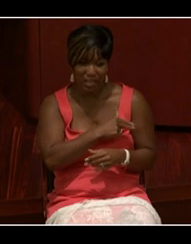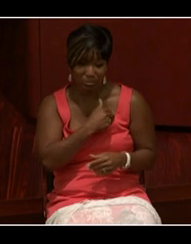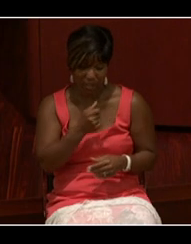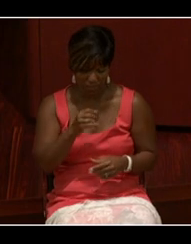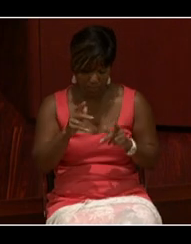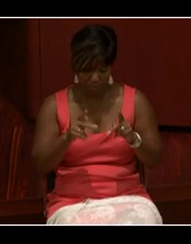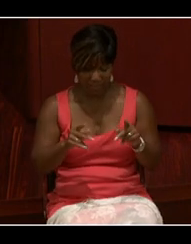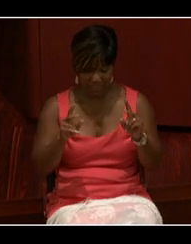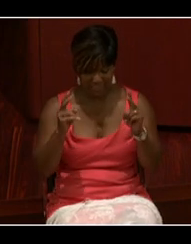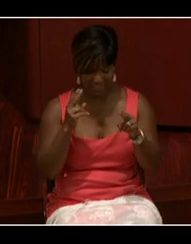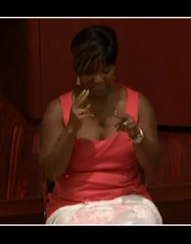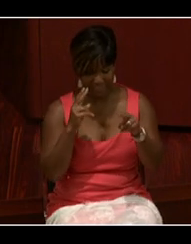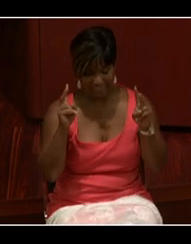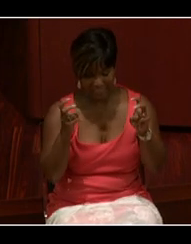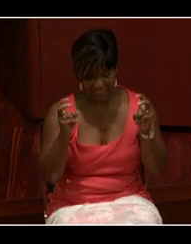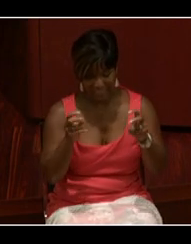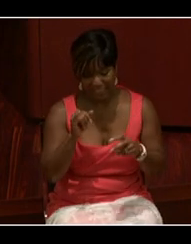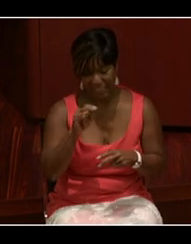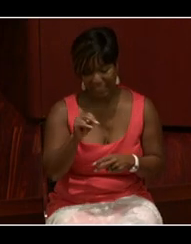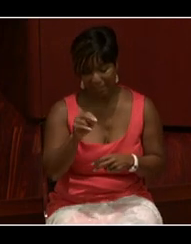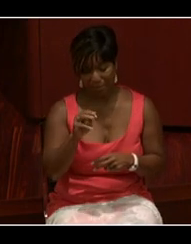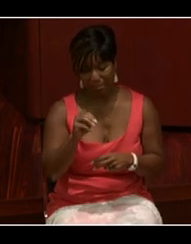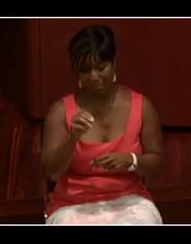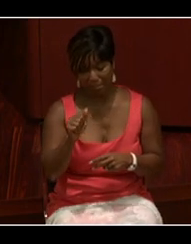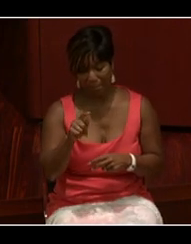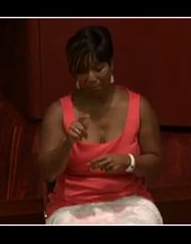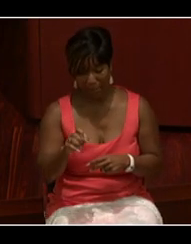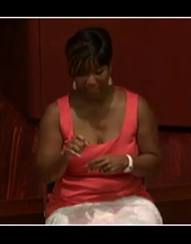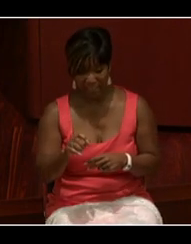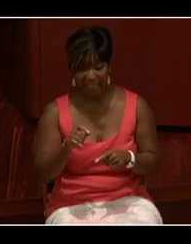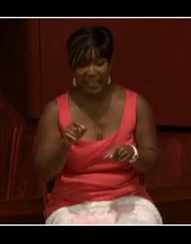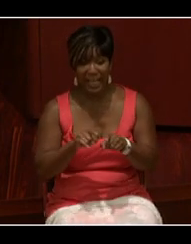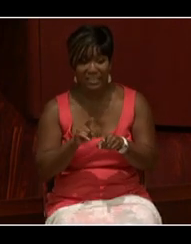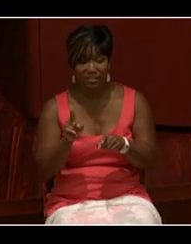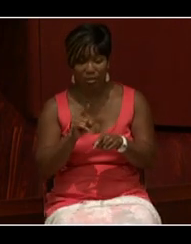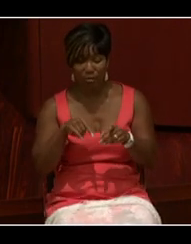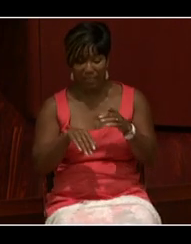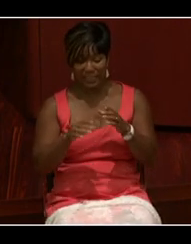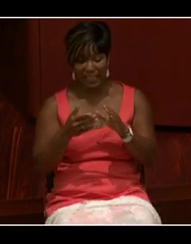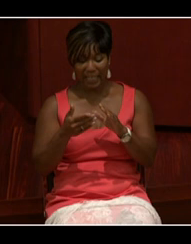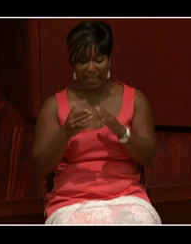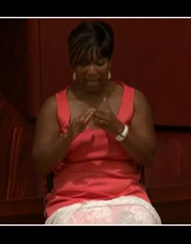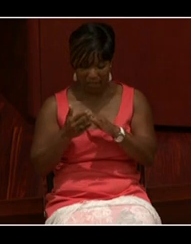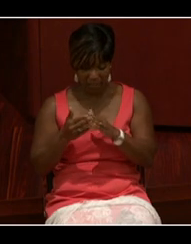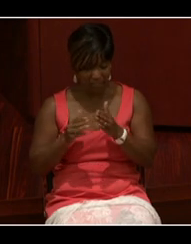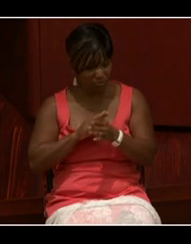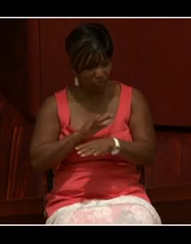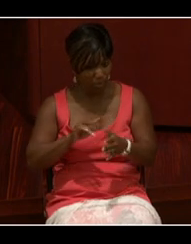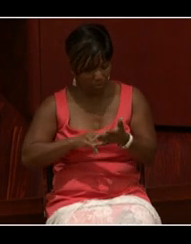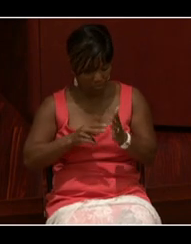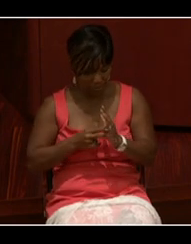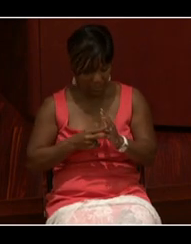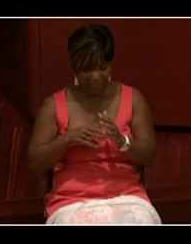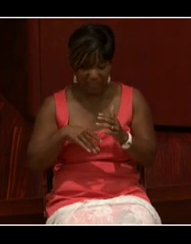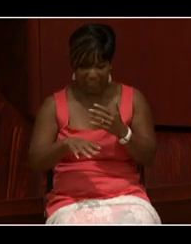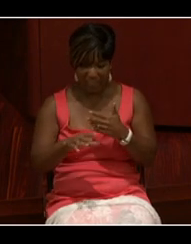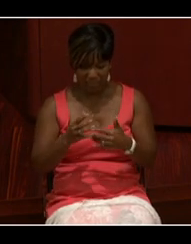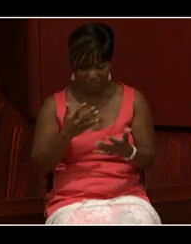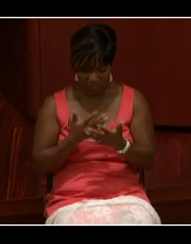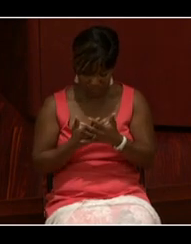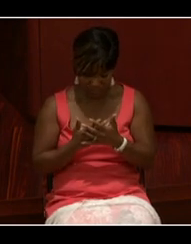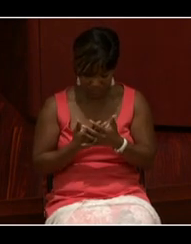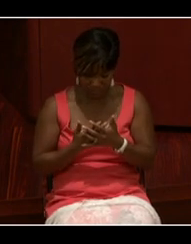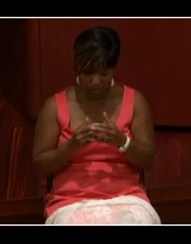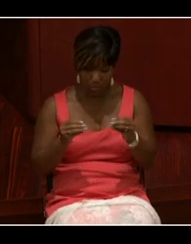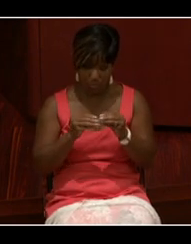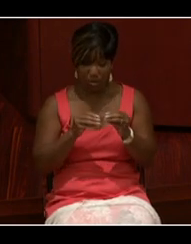inmate in the same county as one of these federal penitentiaries doesn't mean that they're at one of these locations. And more research